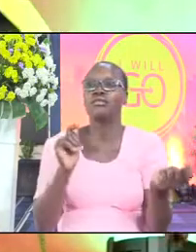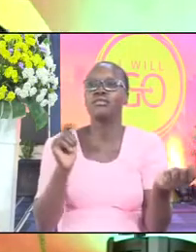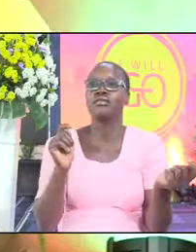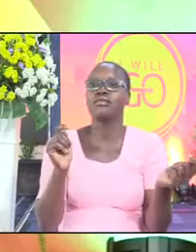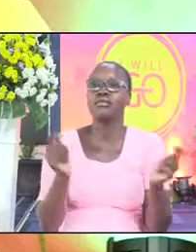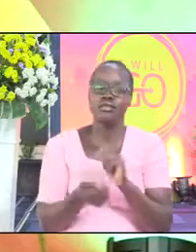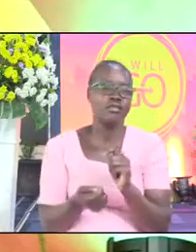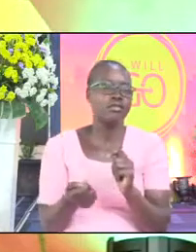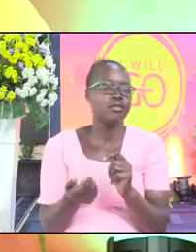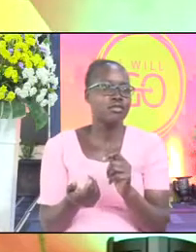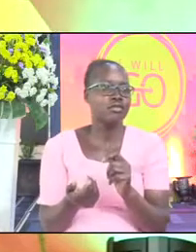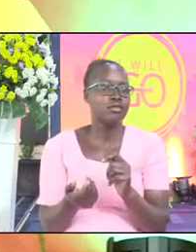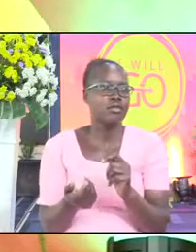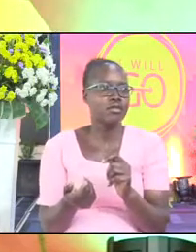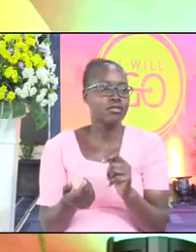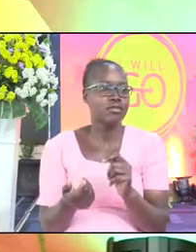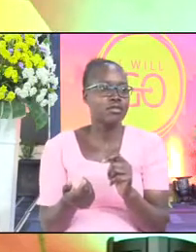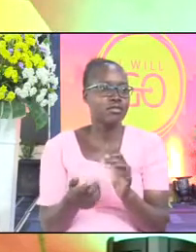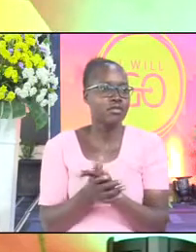turnout.